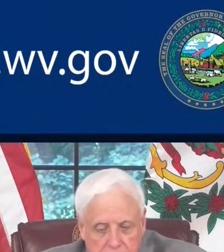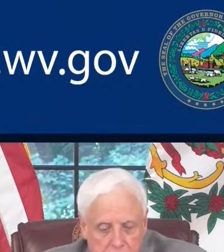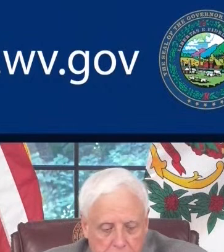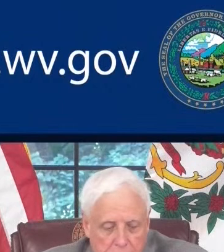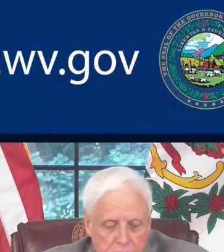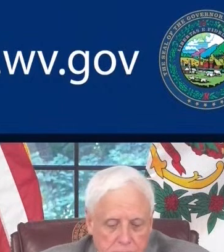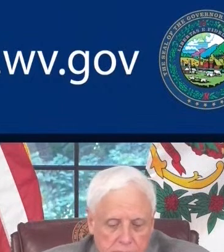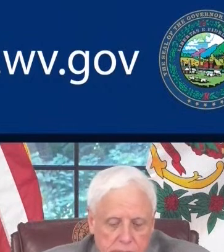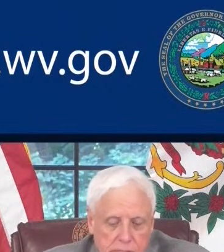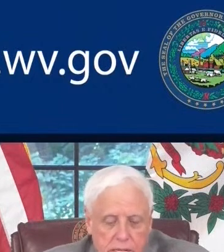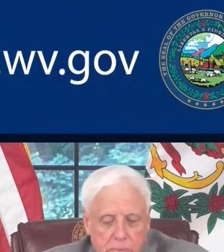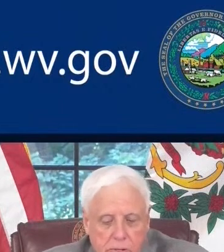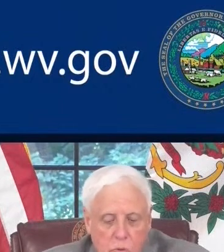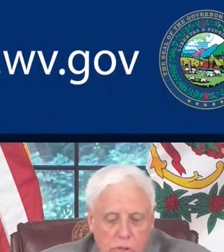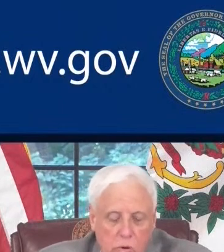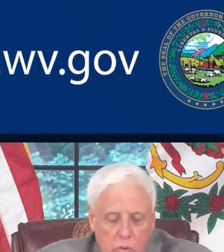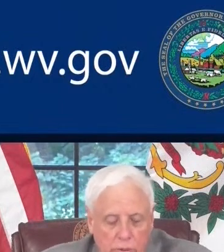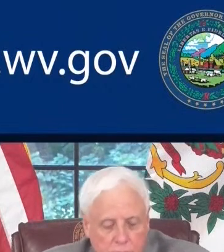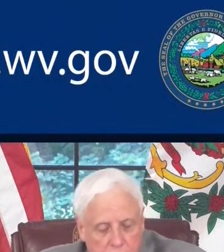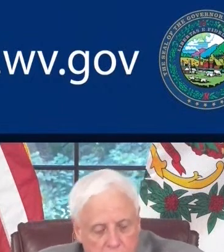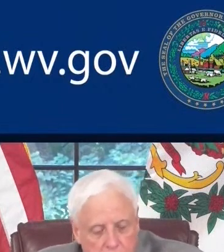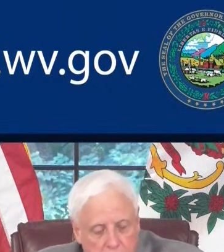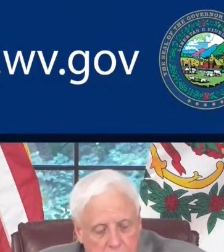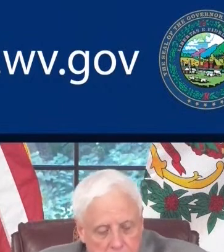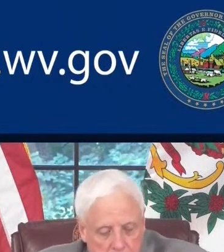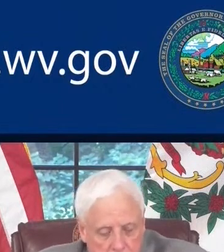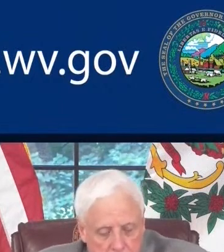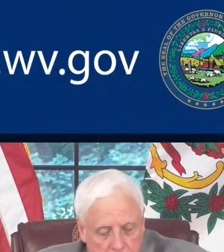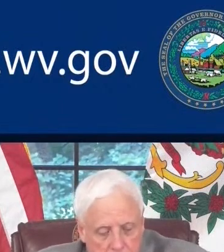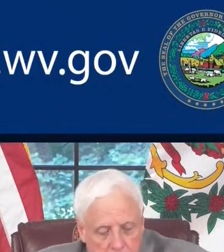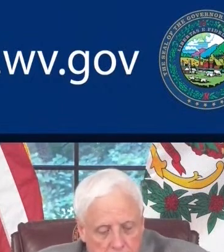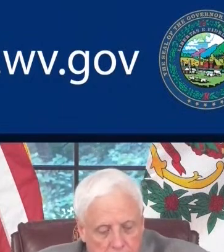Let's just keep it up. Let's just keep it going north.